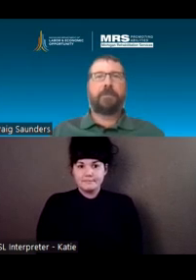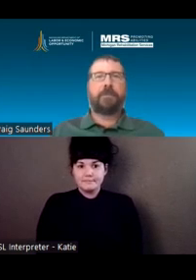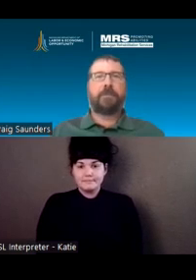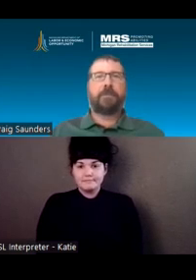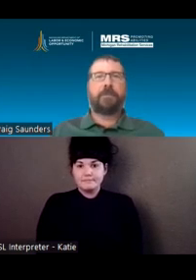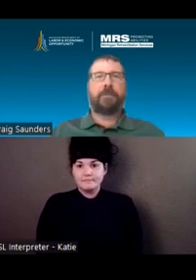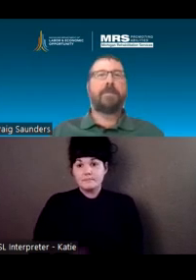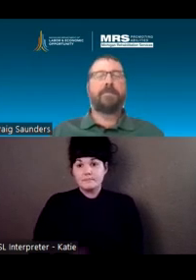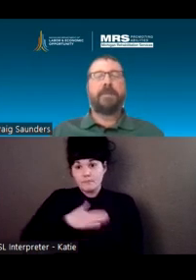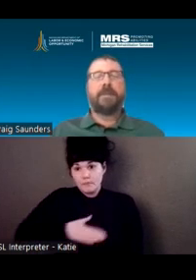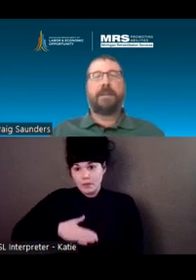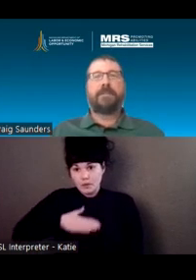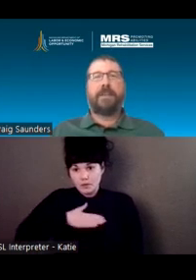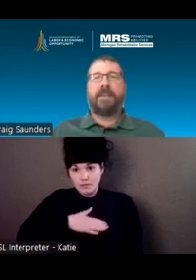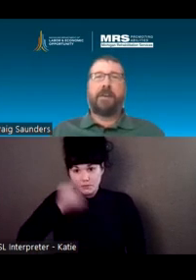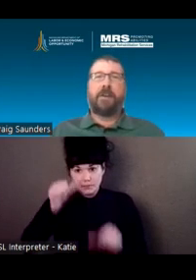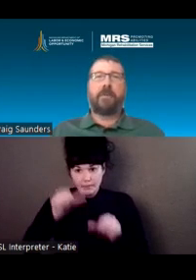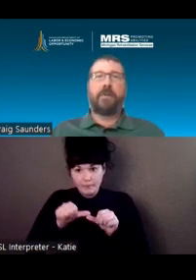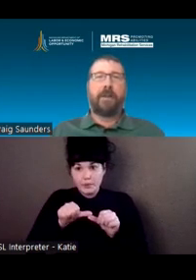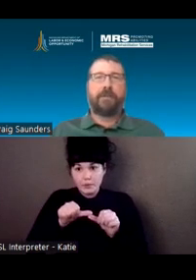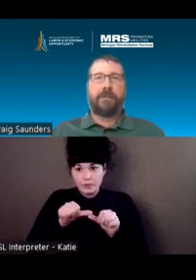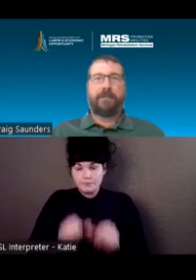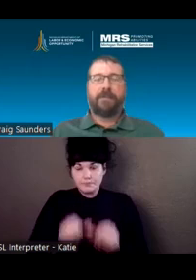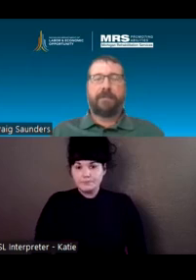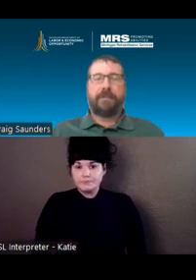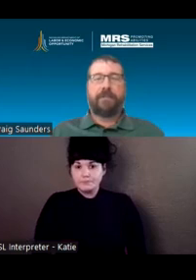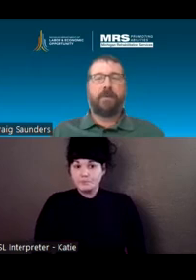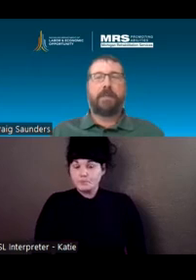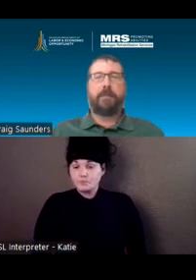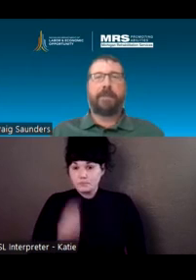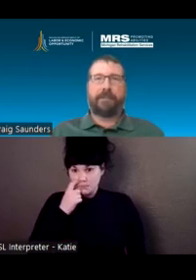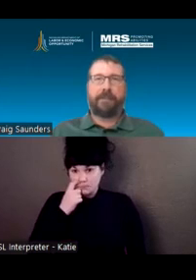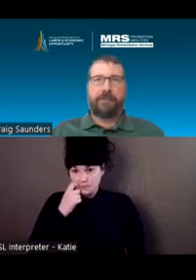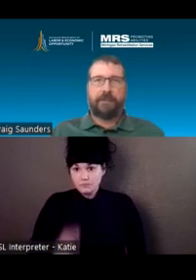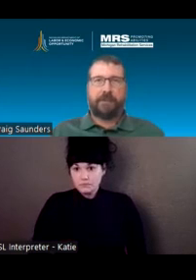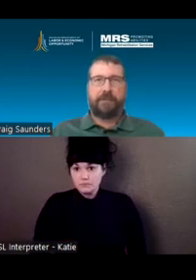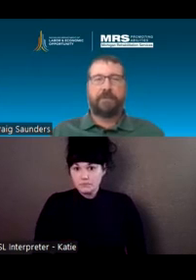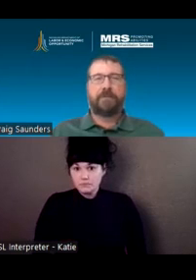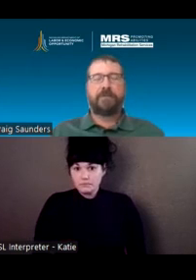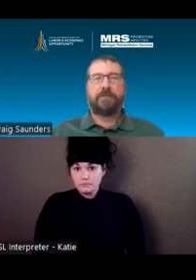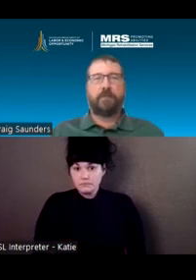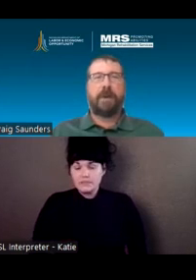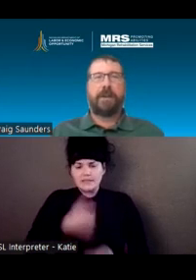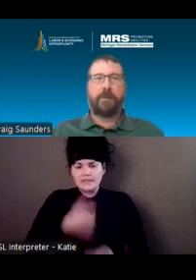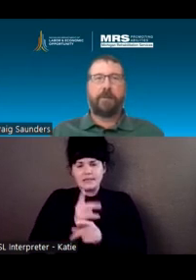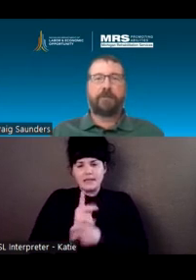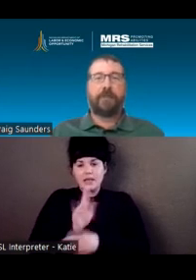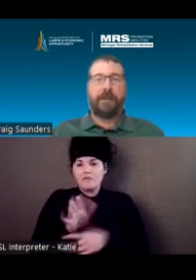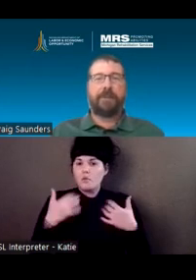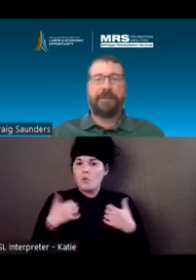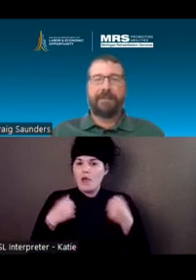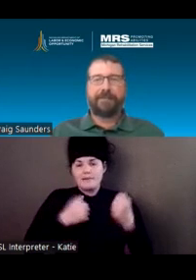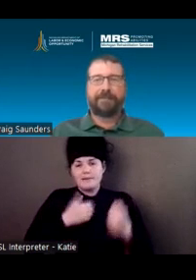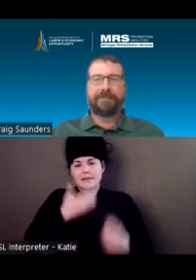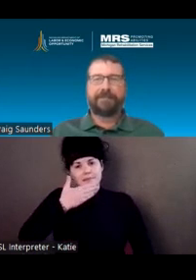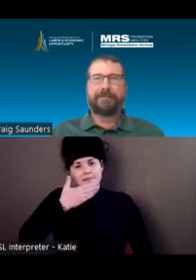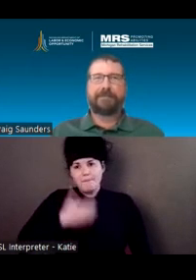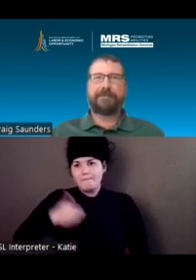Just please remember that taking care of your health is one of the best things you can do while you are still